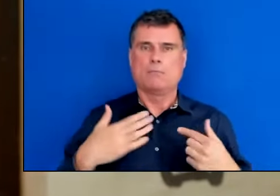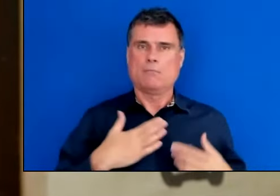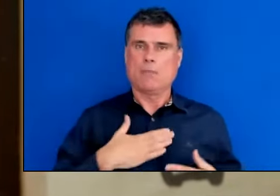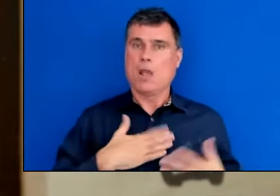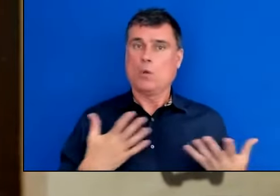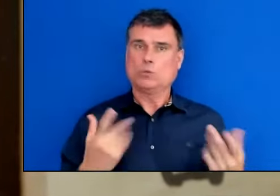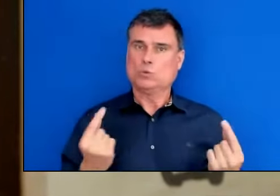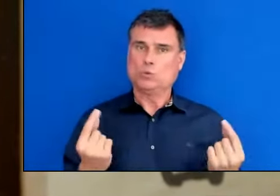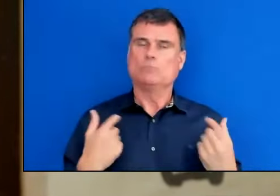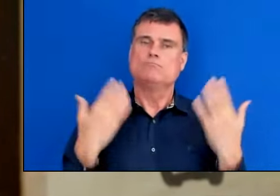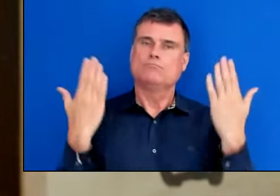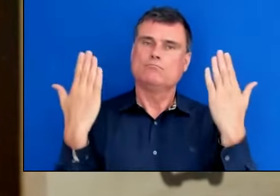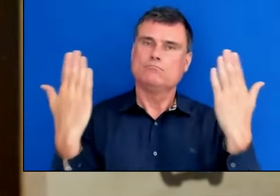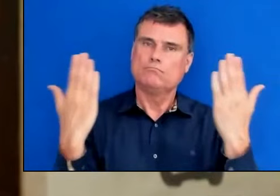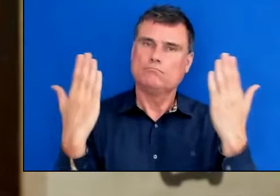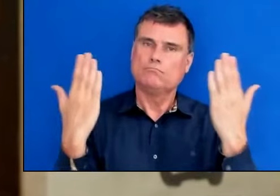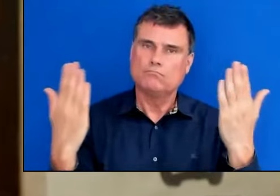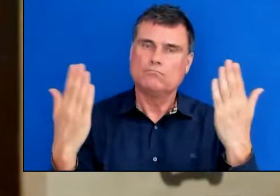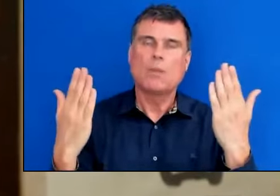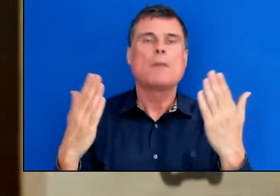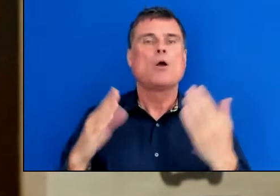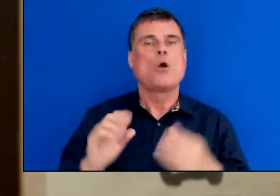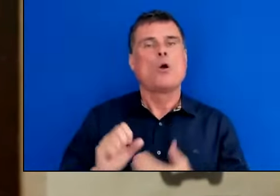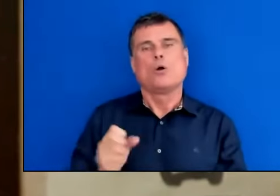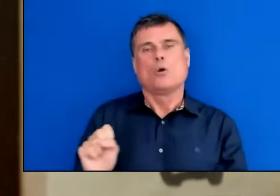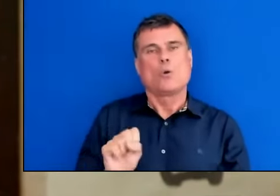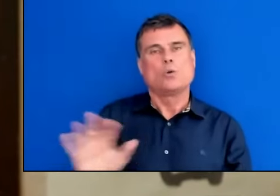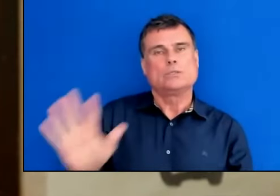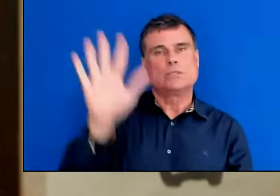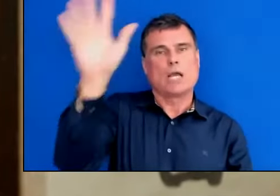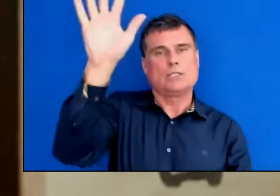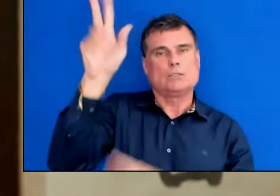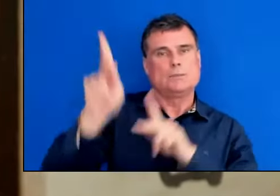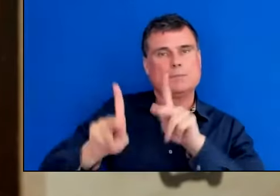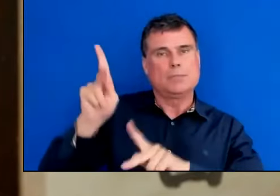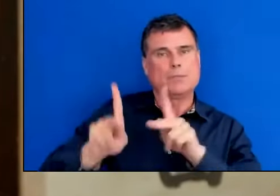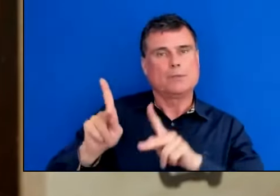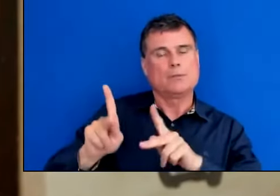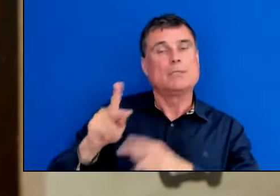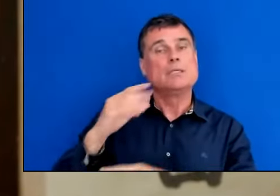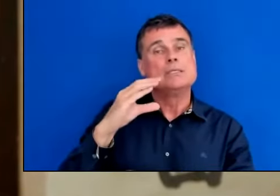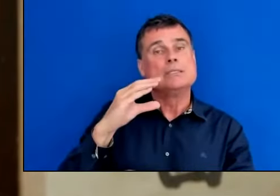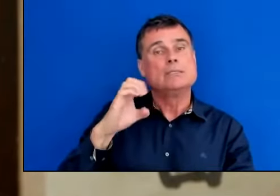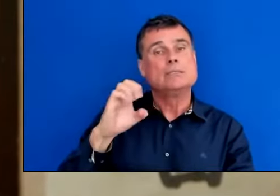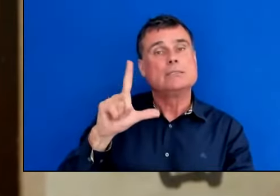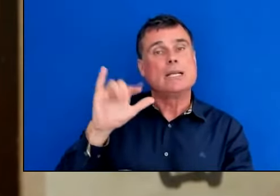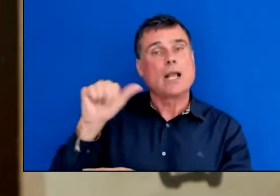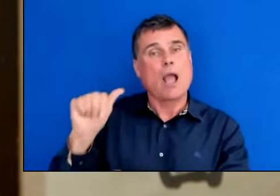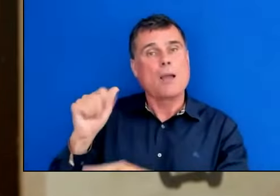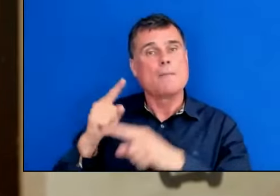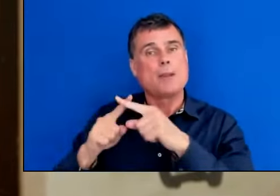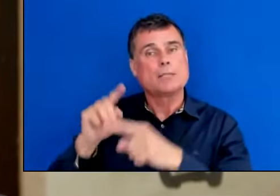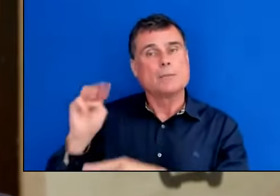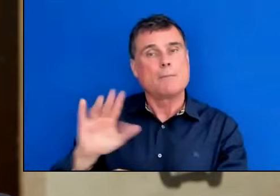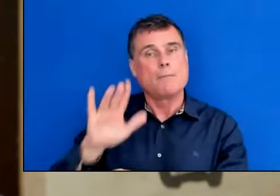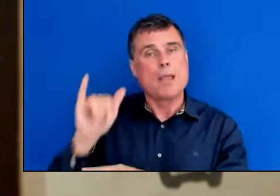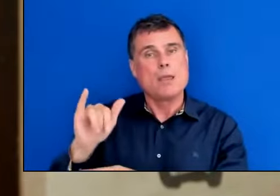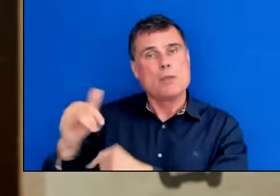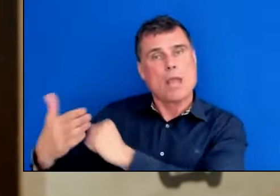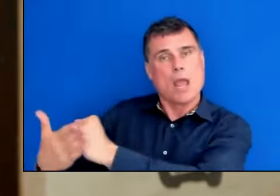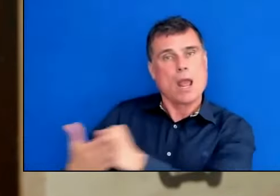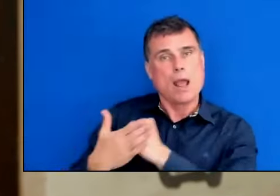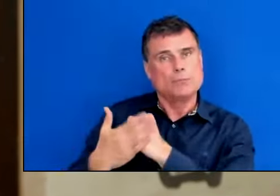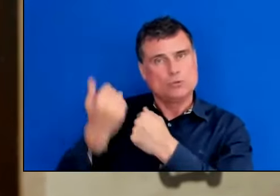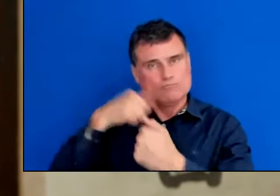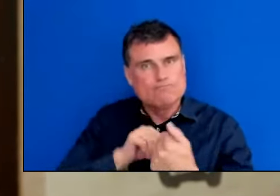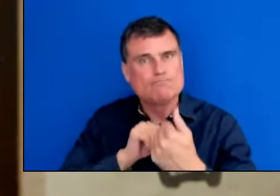And I lift my hands to all of you here today on Coast Salish territory, and particularly to Cecilia and Mary Point